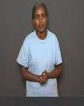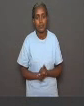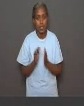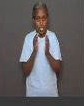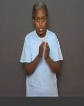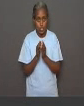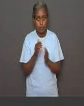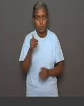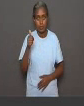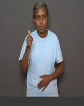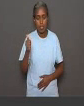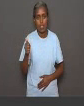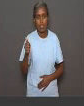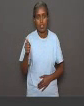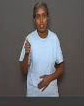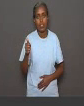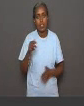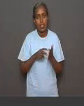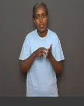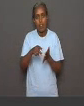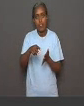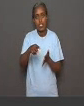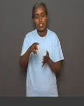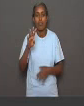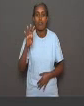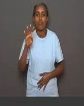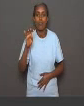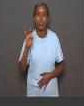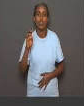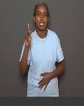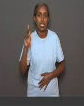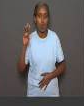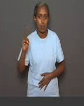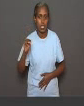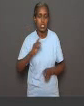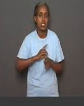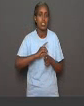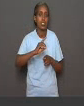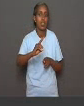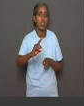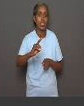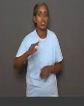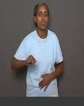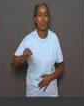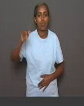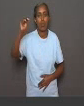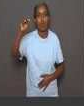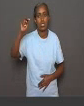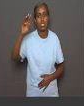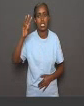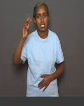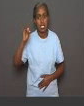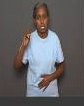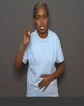Ship A travels 40 kilometers in the direction north